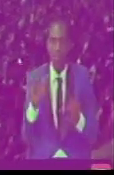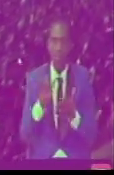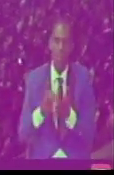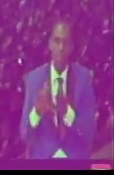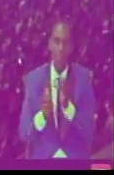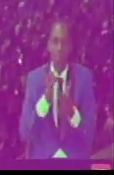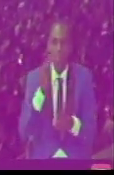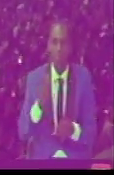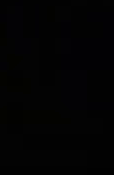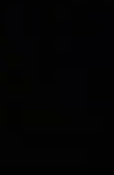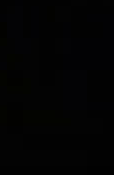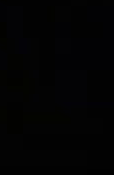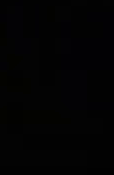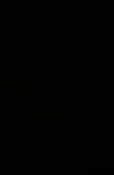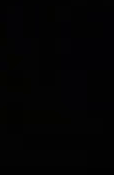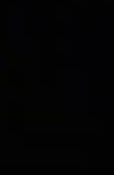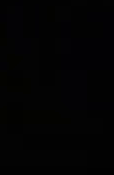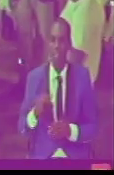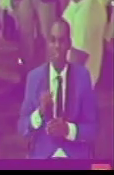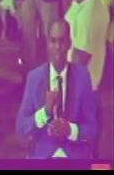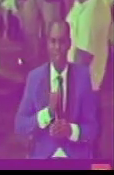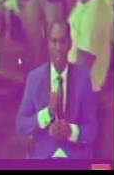Our land will never be the same again.